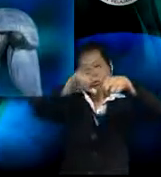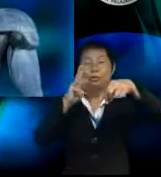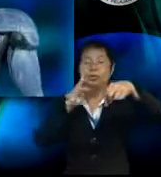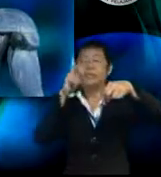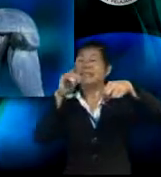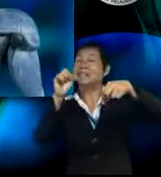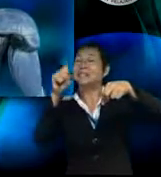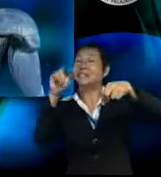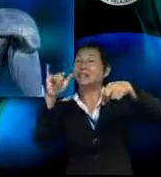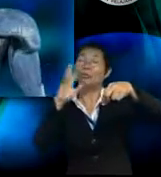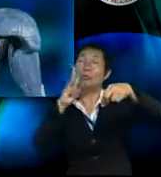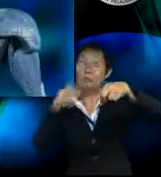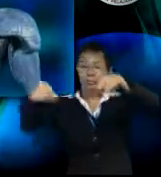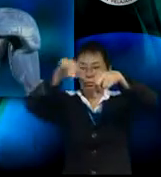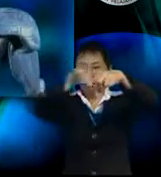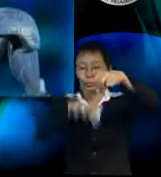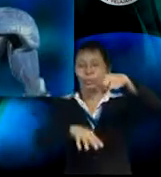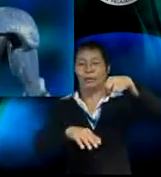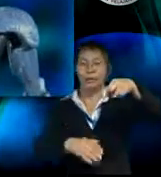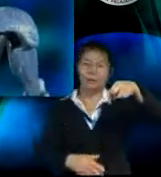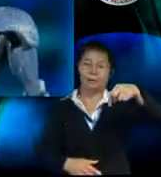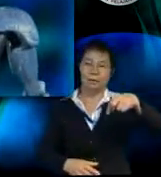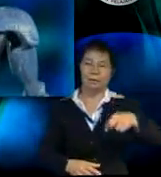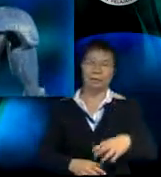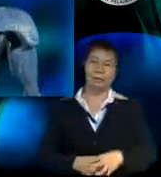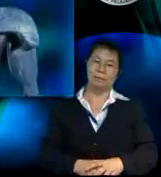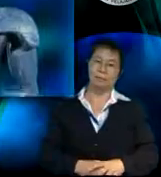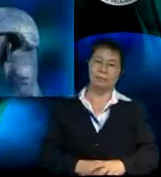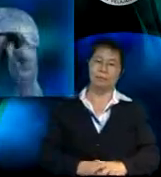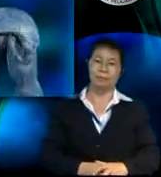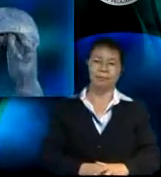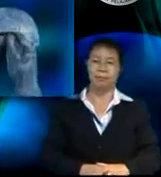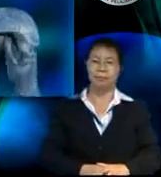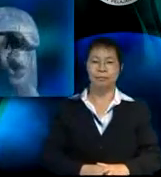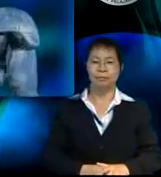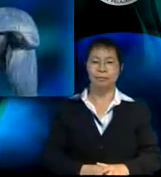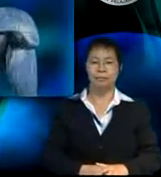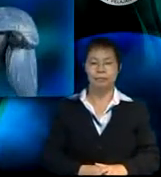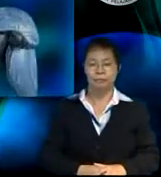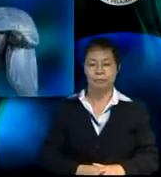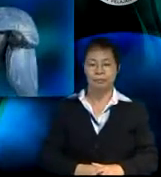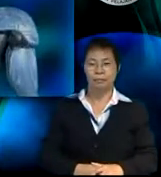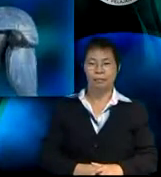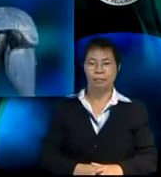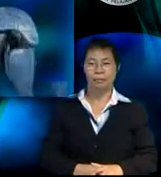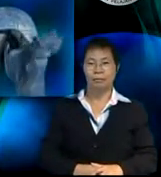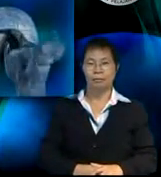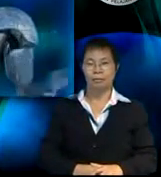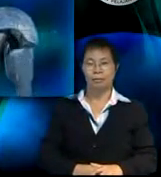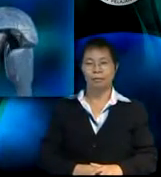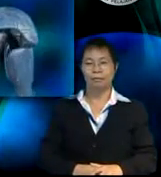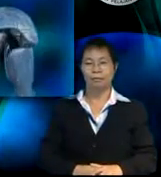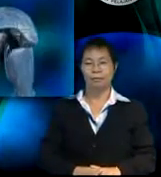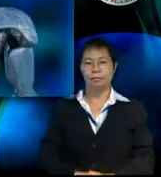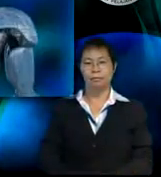them by dipping them in propanol and letting it evaporate. When it dry, re-weight